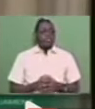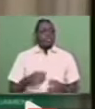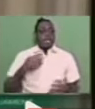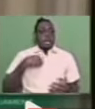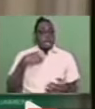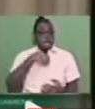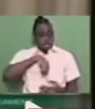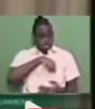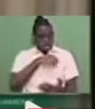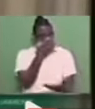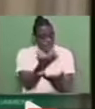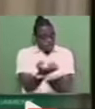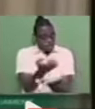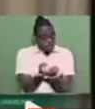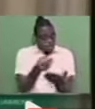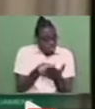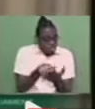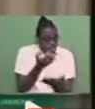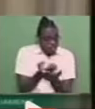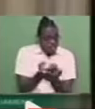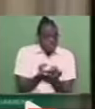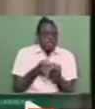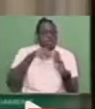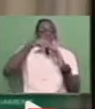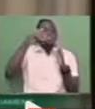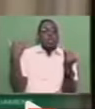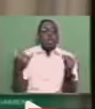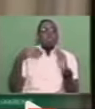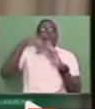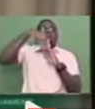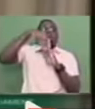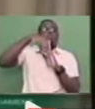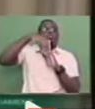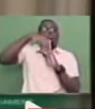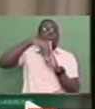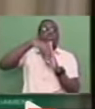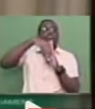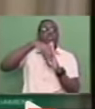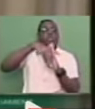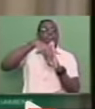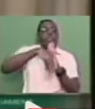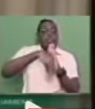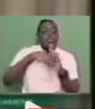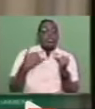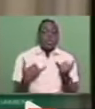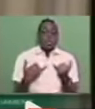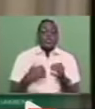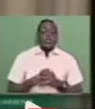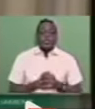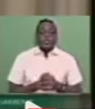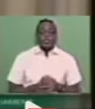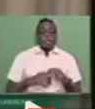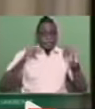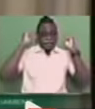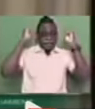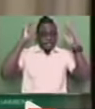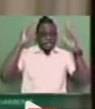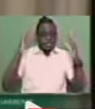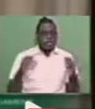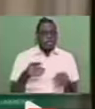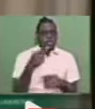once Vision 2020, but under the member for Diego Martin West and the member for Diego Martin Northeast, we now have